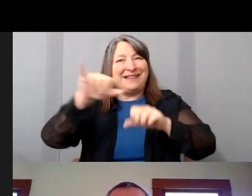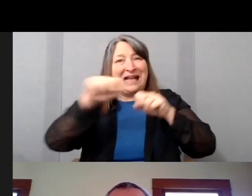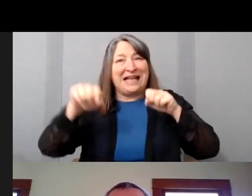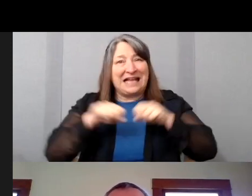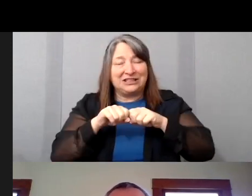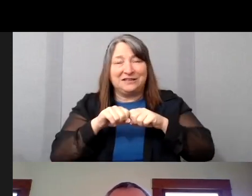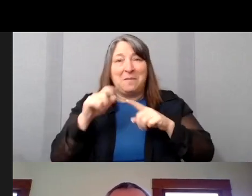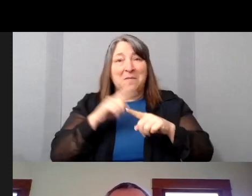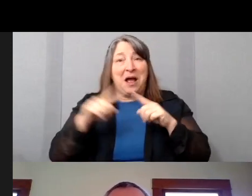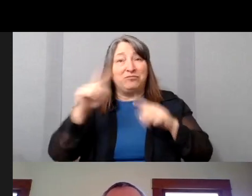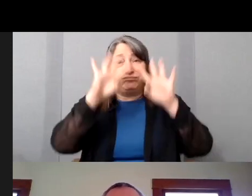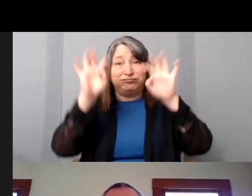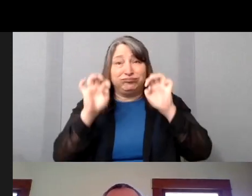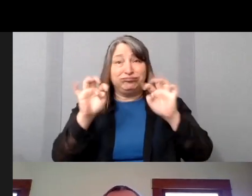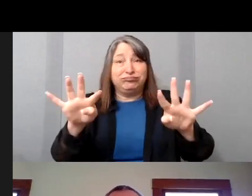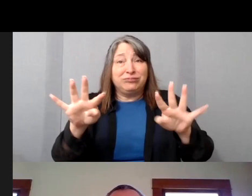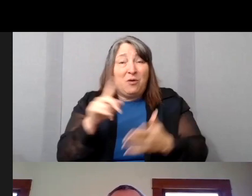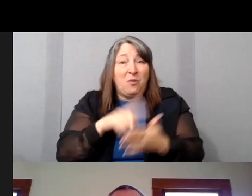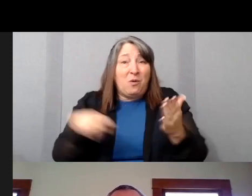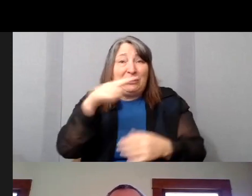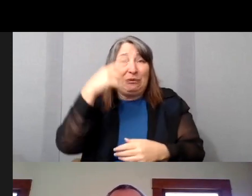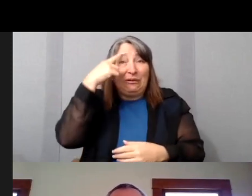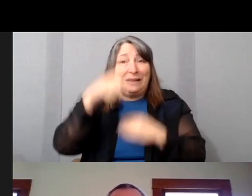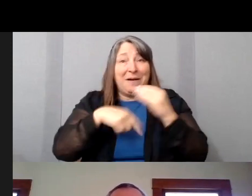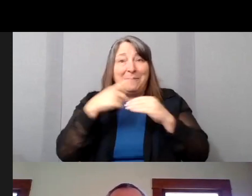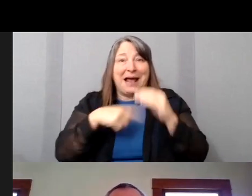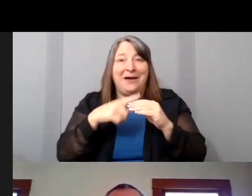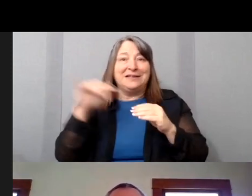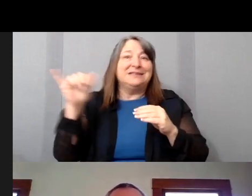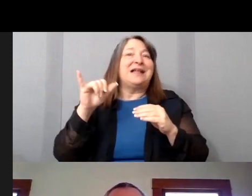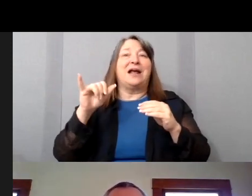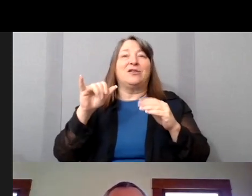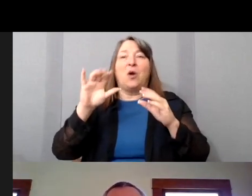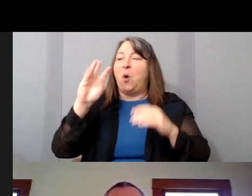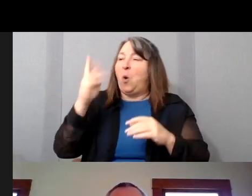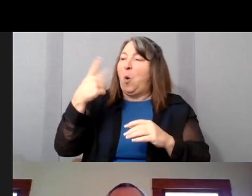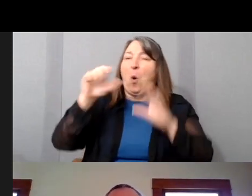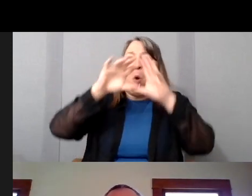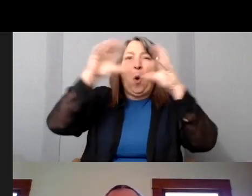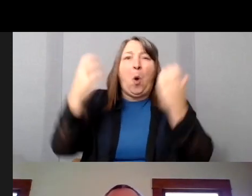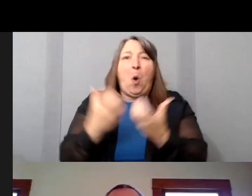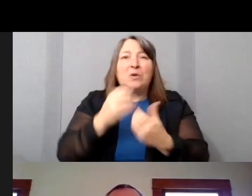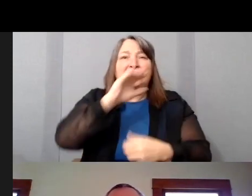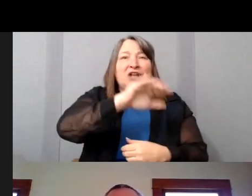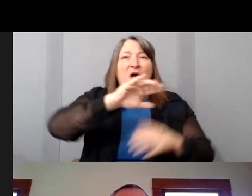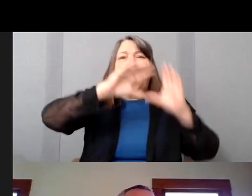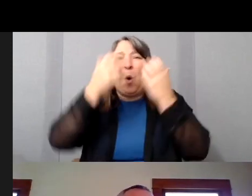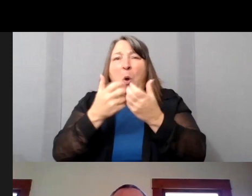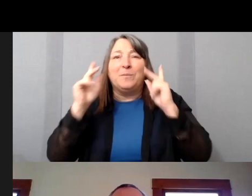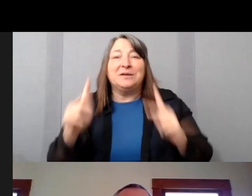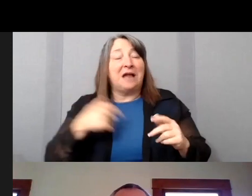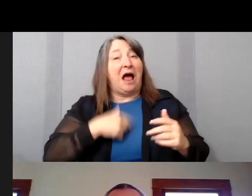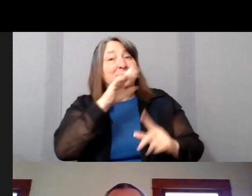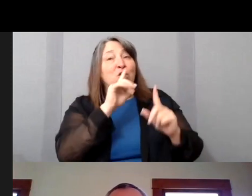is kind of what you might think of as kind of whole child, whole person mentoring, where I'm your mentor and I'm here for kind